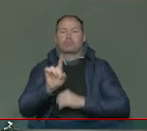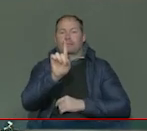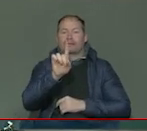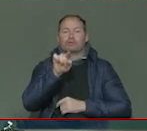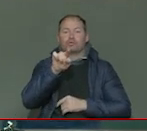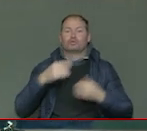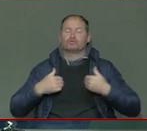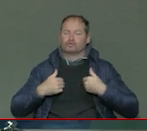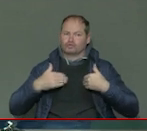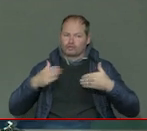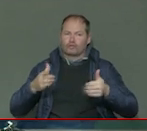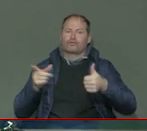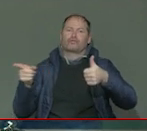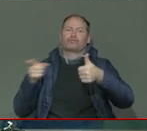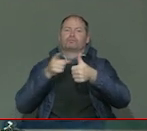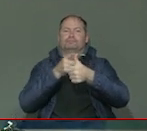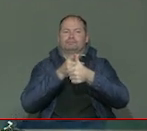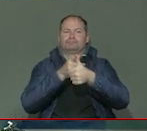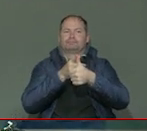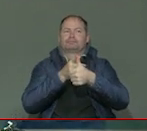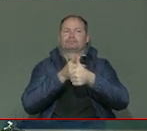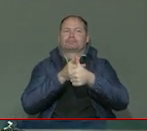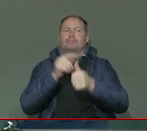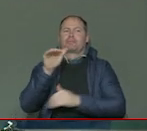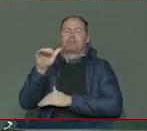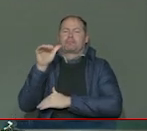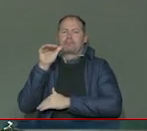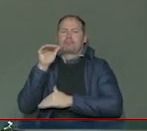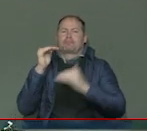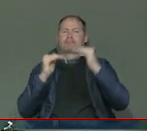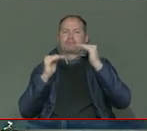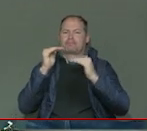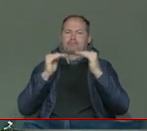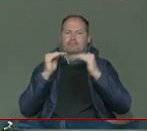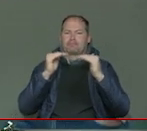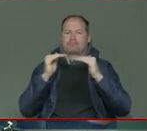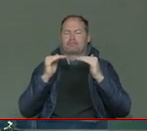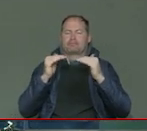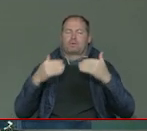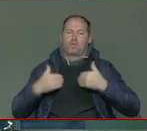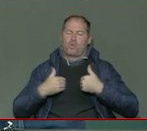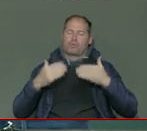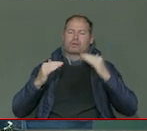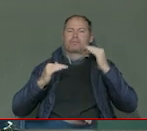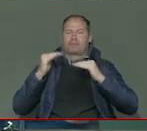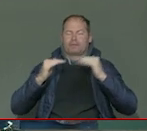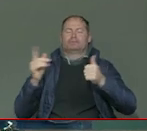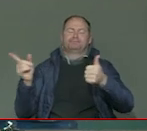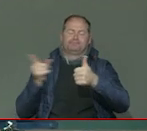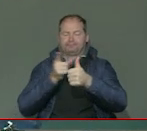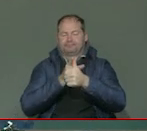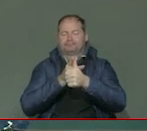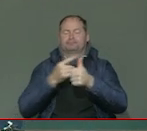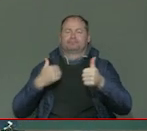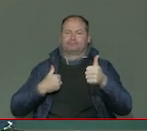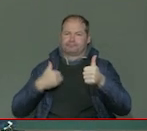give it to you, put it in. If they don't give it to you, you know that will be your final figure after you've done the whole question. All right. So let's look